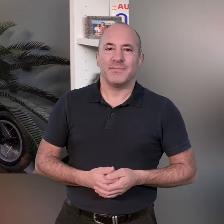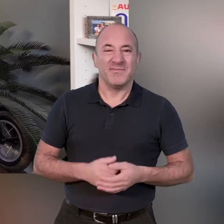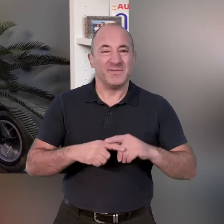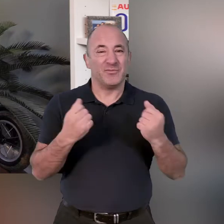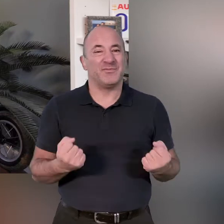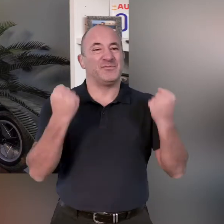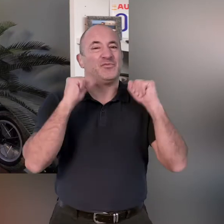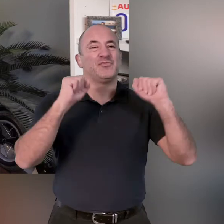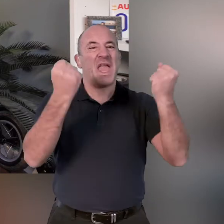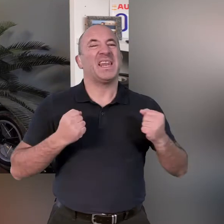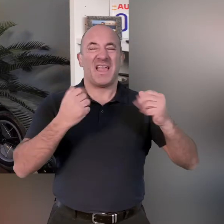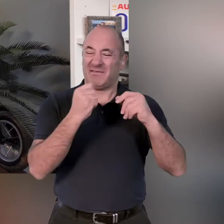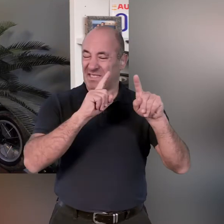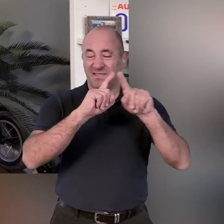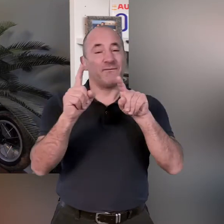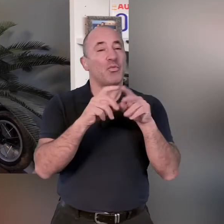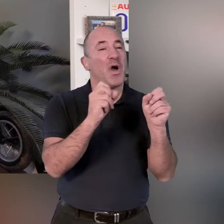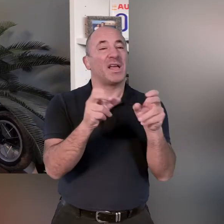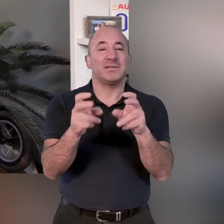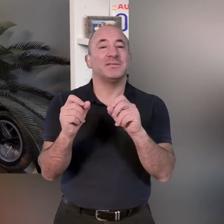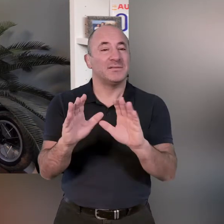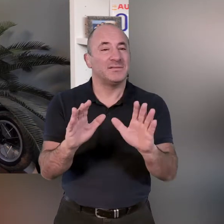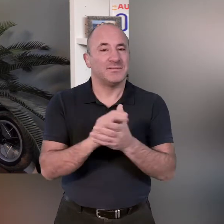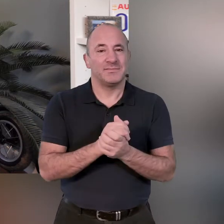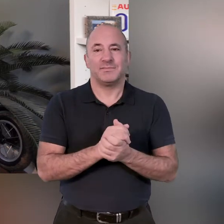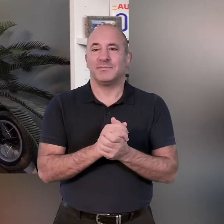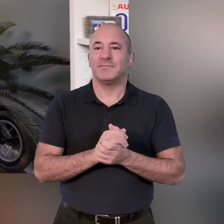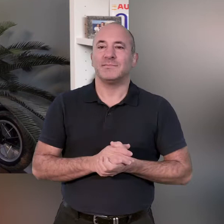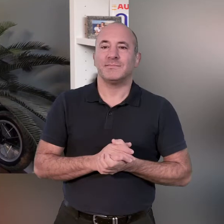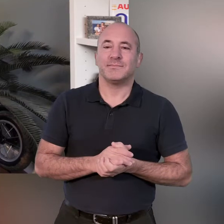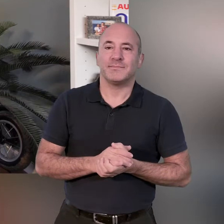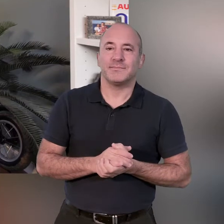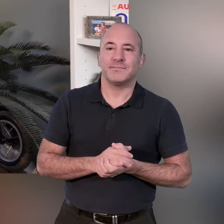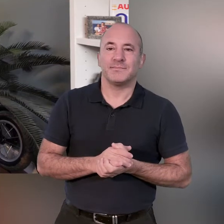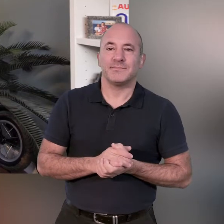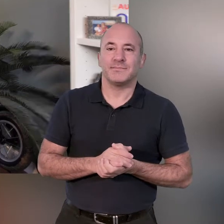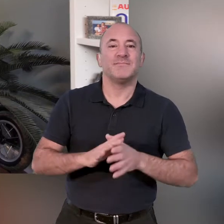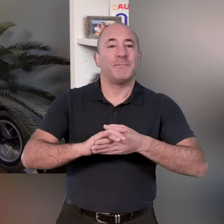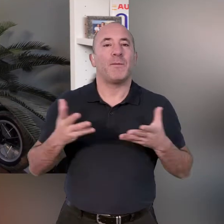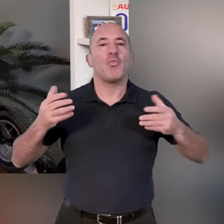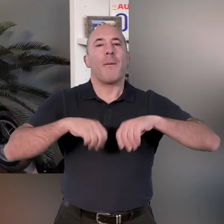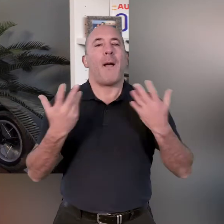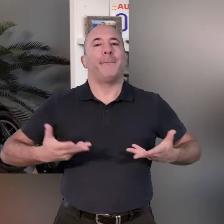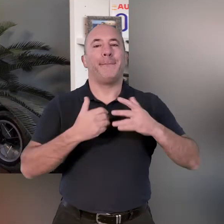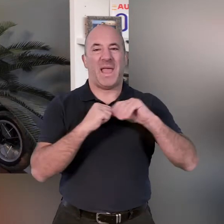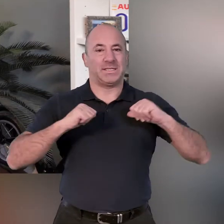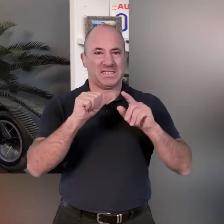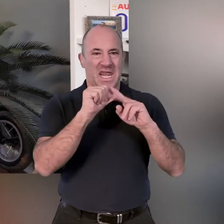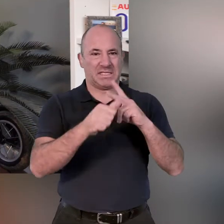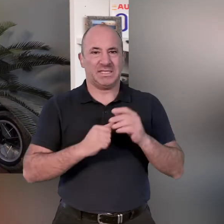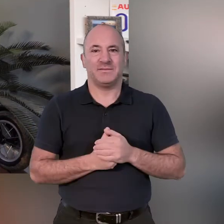So yes, resistance training comes in many different forms. And let's start the